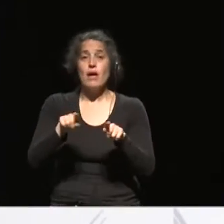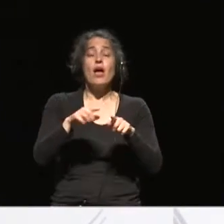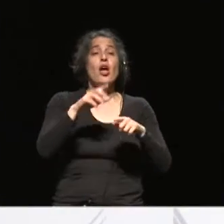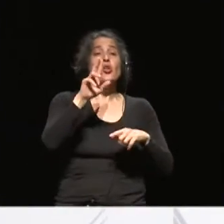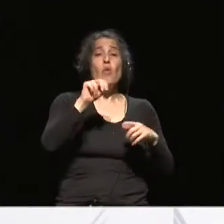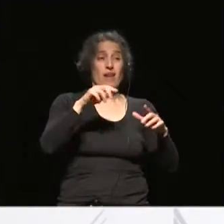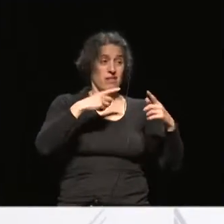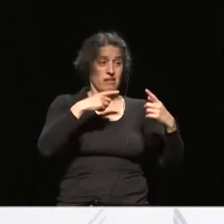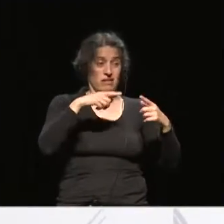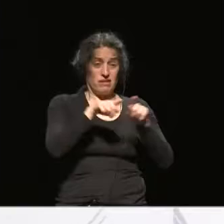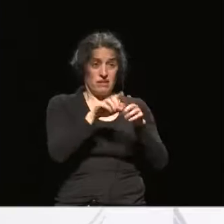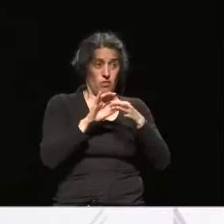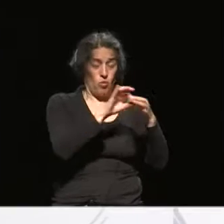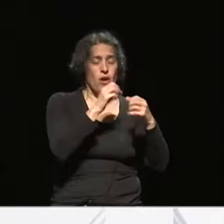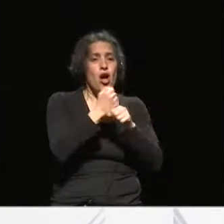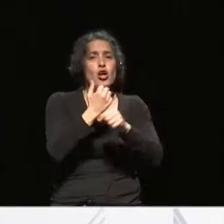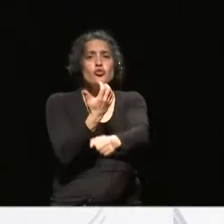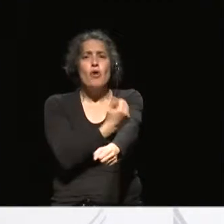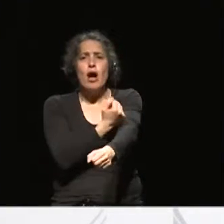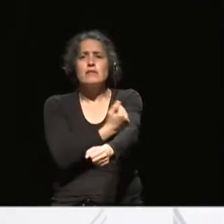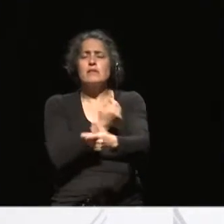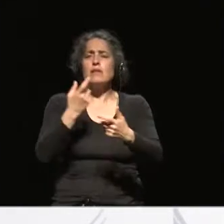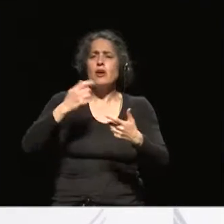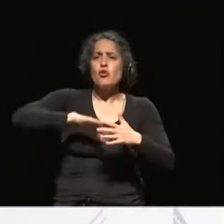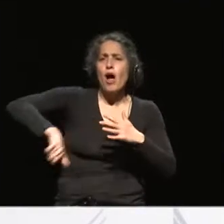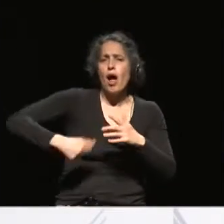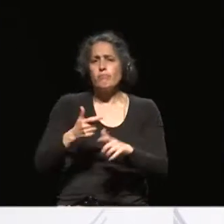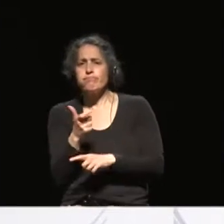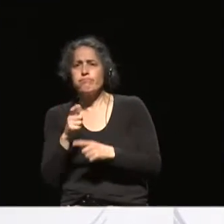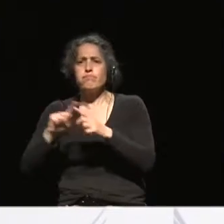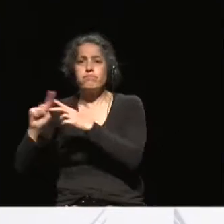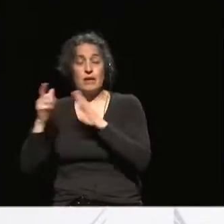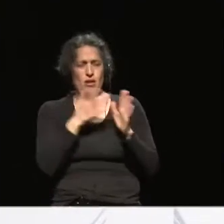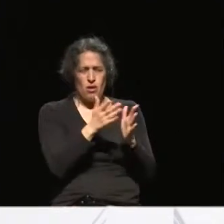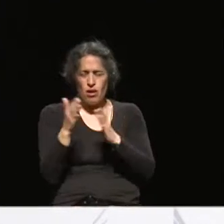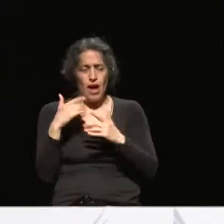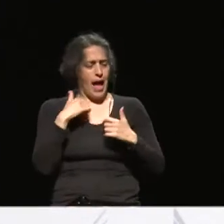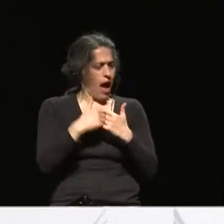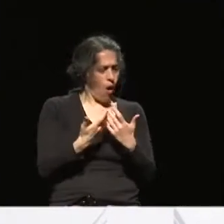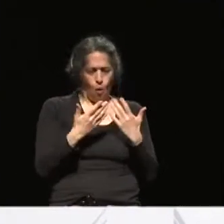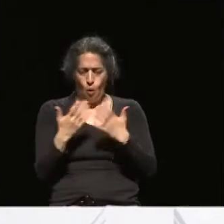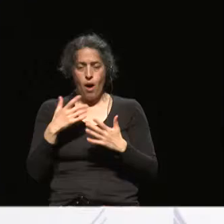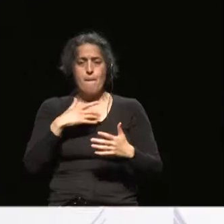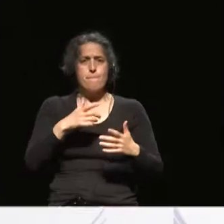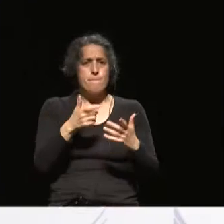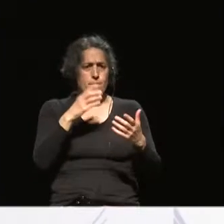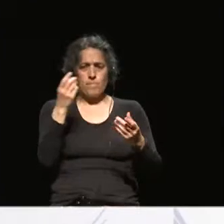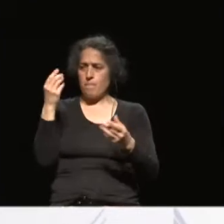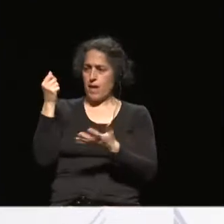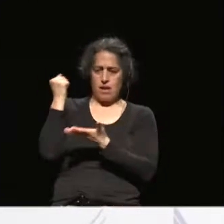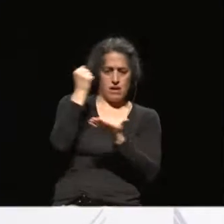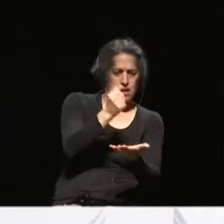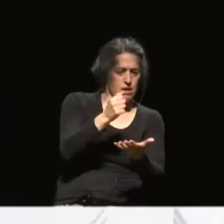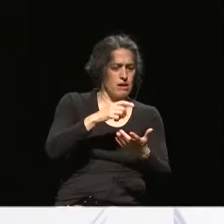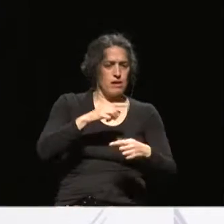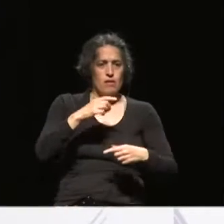We try and track where are the financial flows going, where is the demand coming from, what is driving it, who is benefiting. But